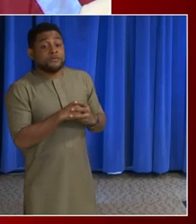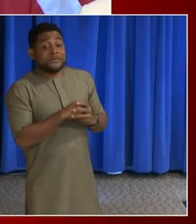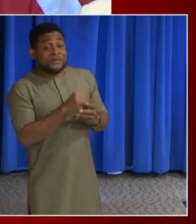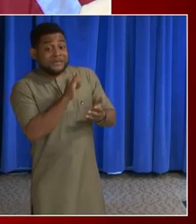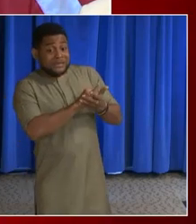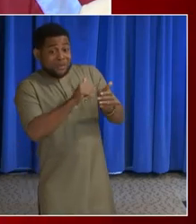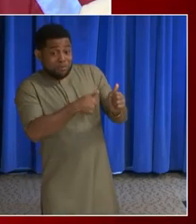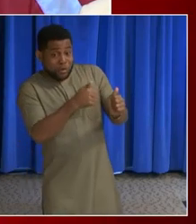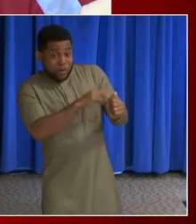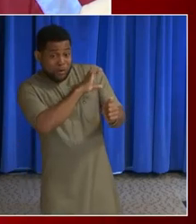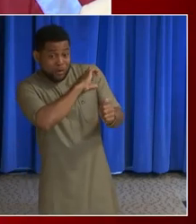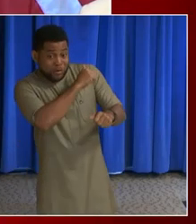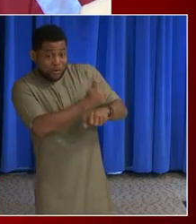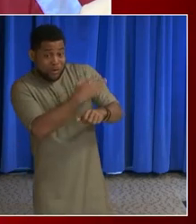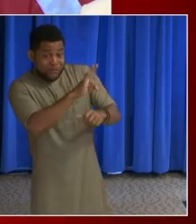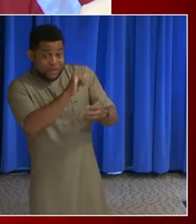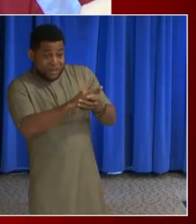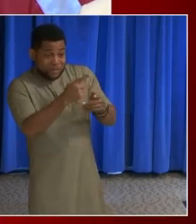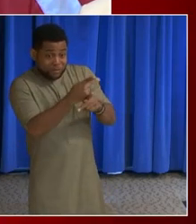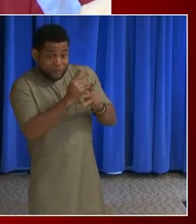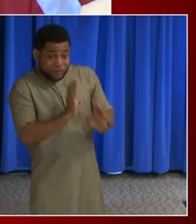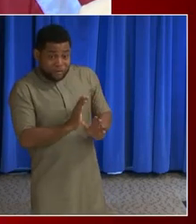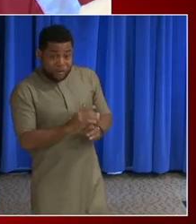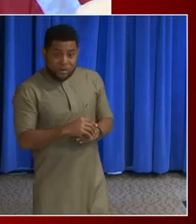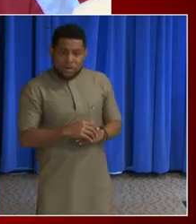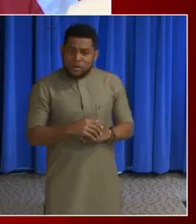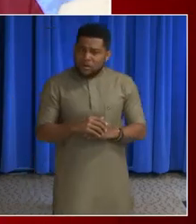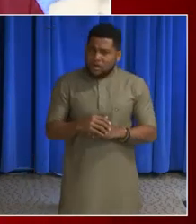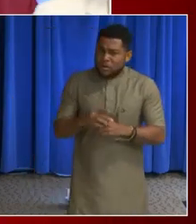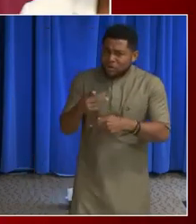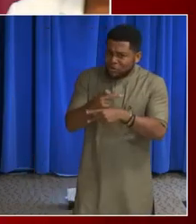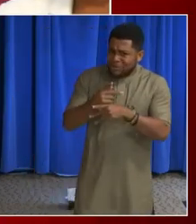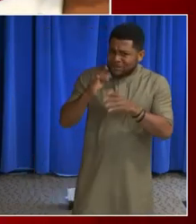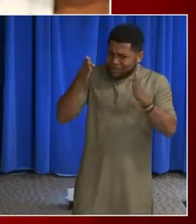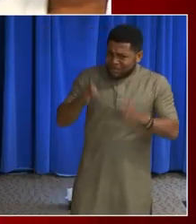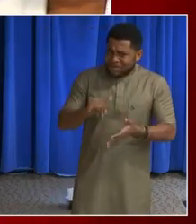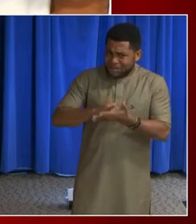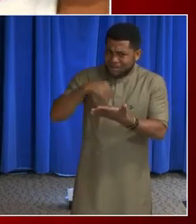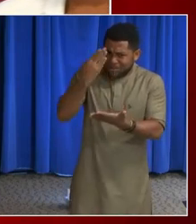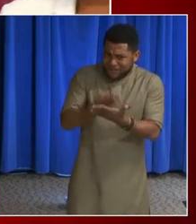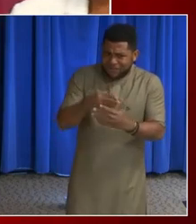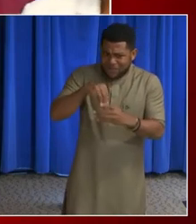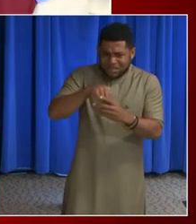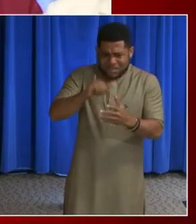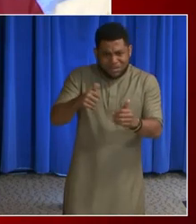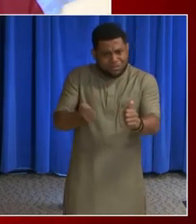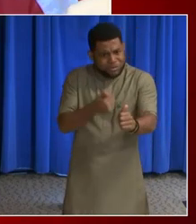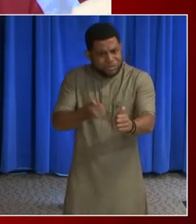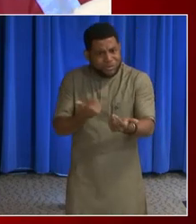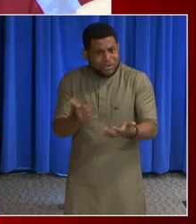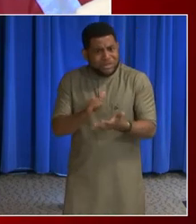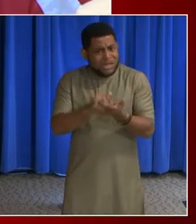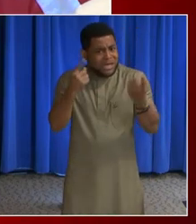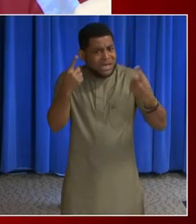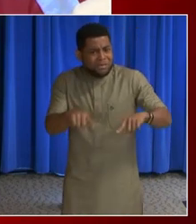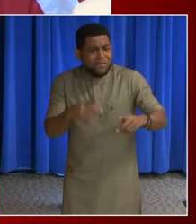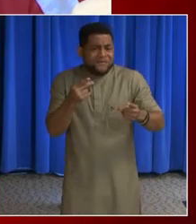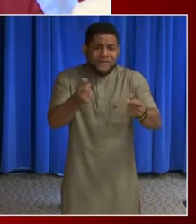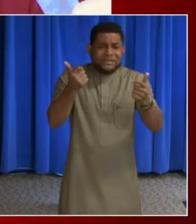authorized by a supervisor? So the supervisor was the person who was involved in the pursuit, and it happened so quickly.